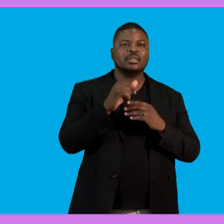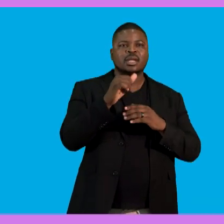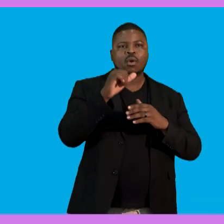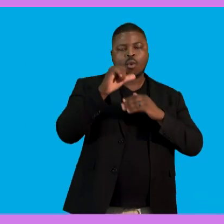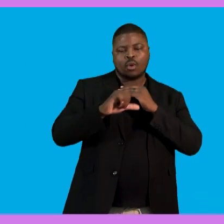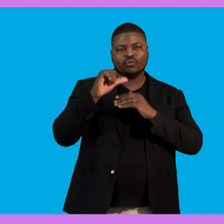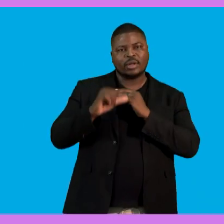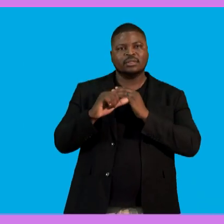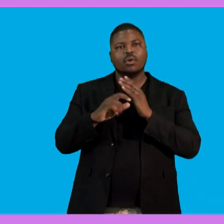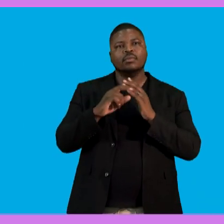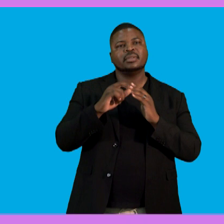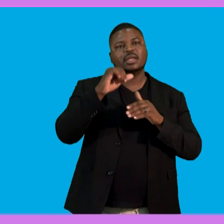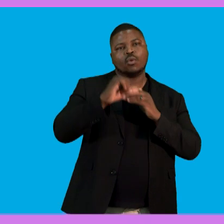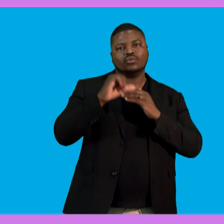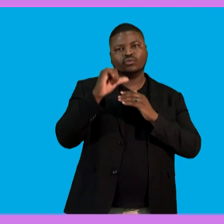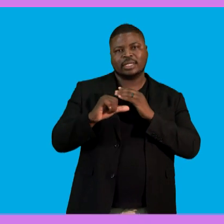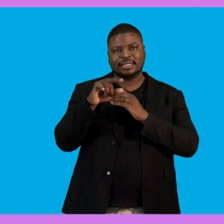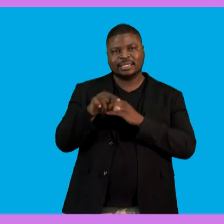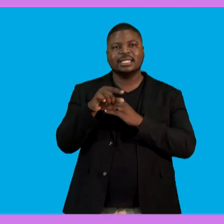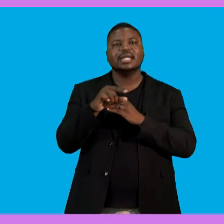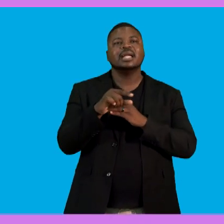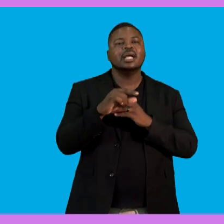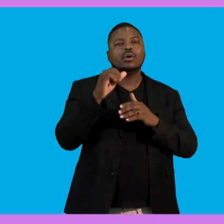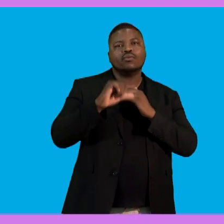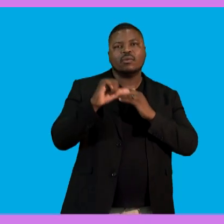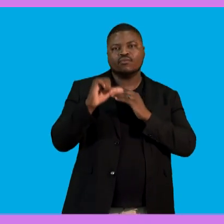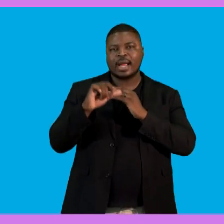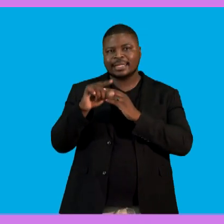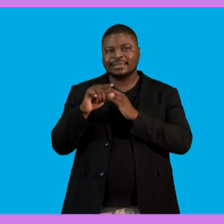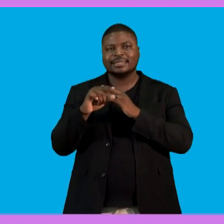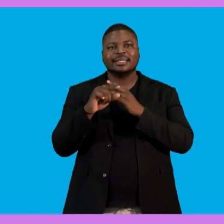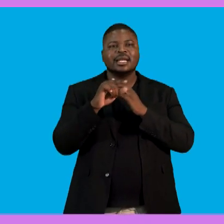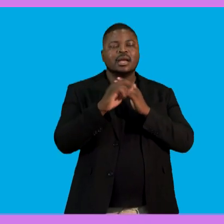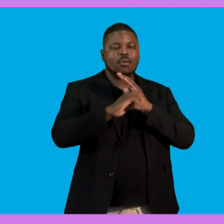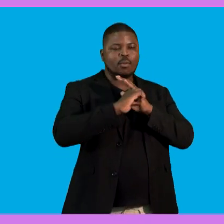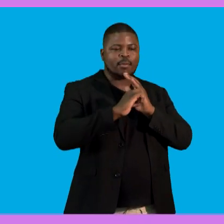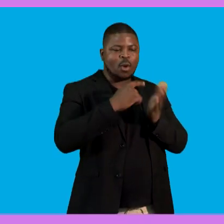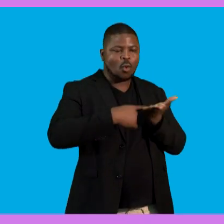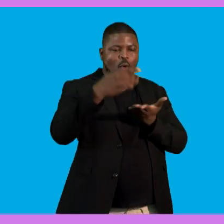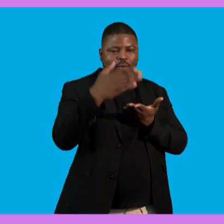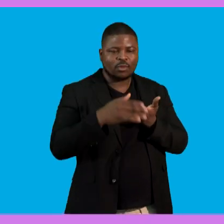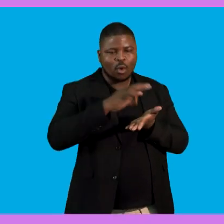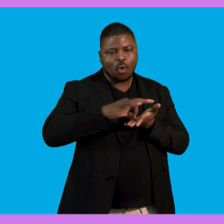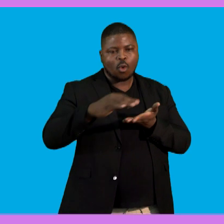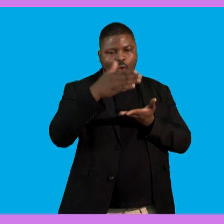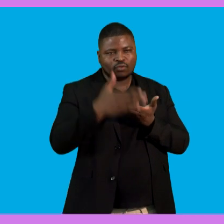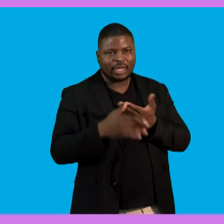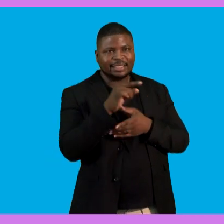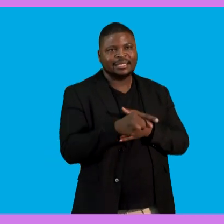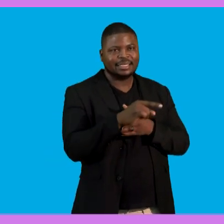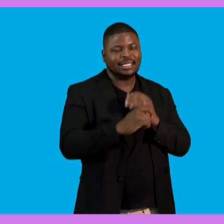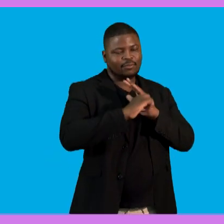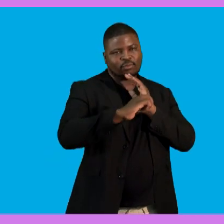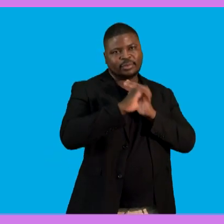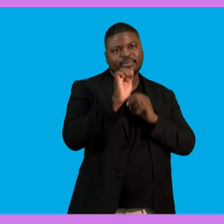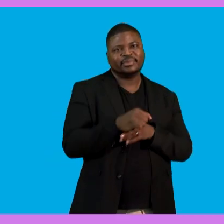billing structure where the services are paid on a monthly basis or on a fixed contract term which includes